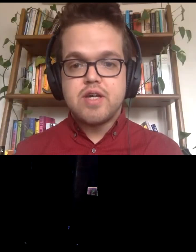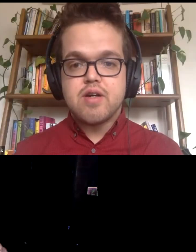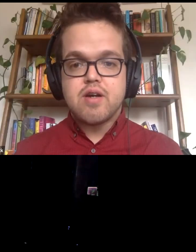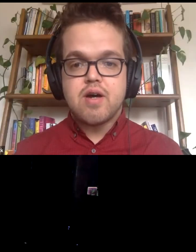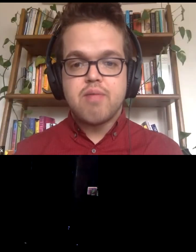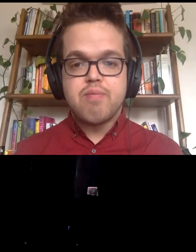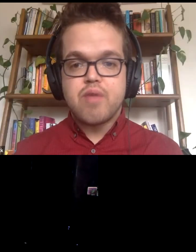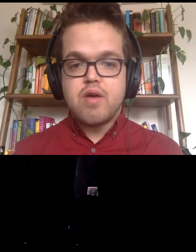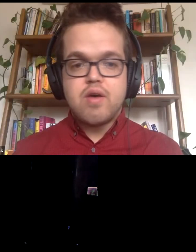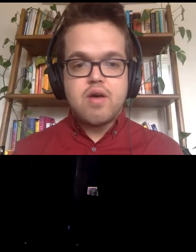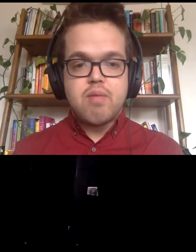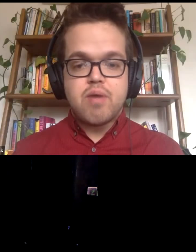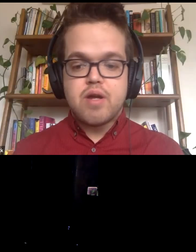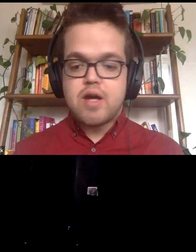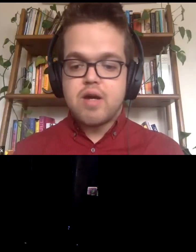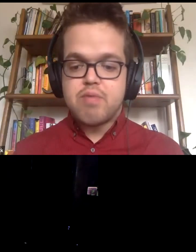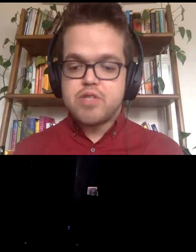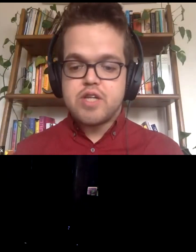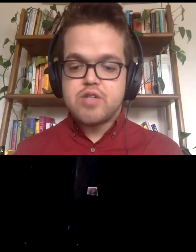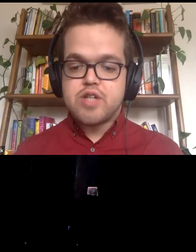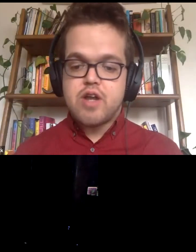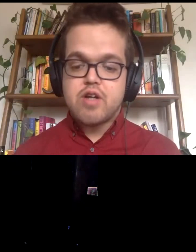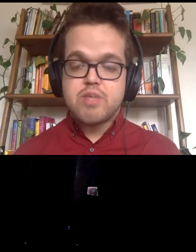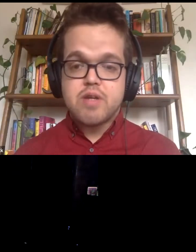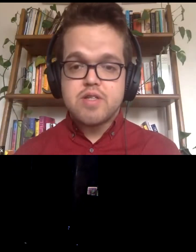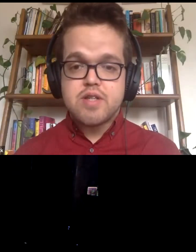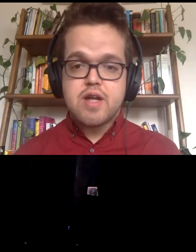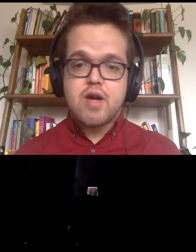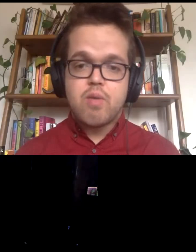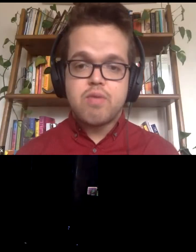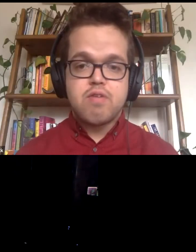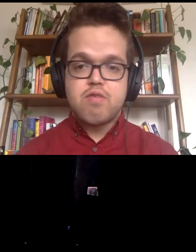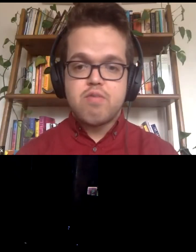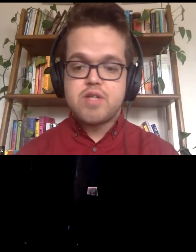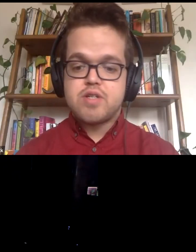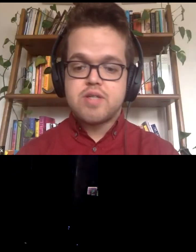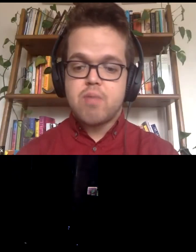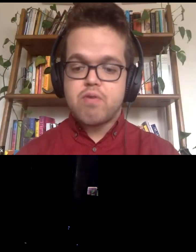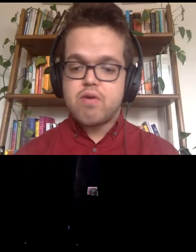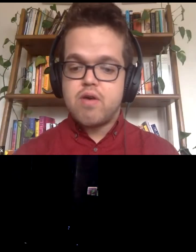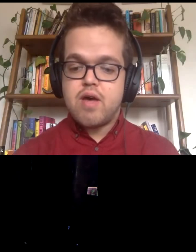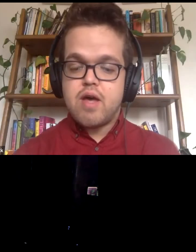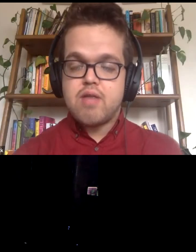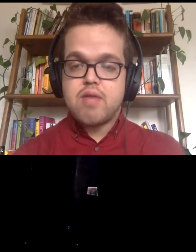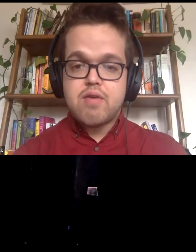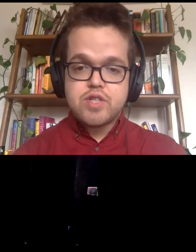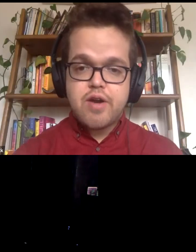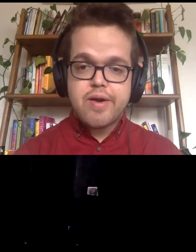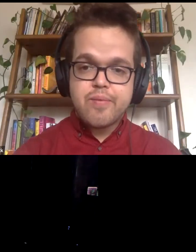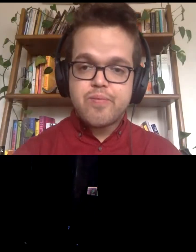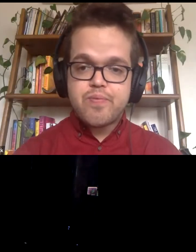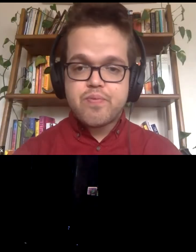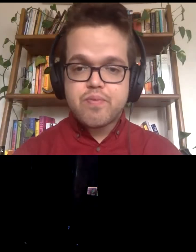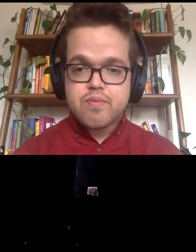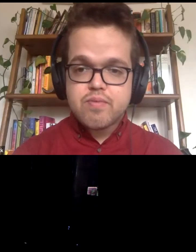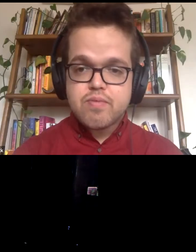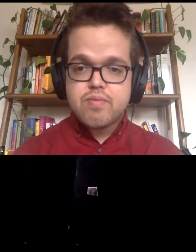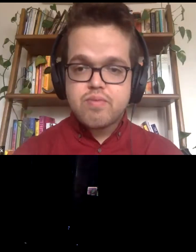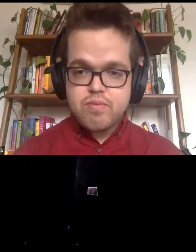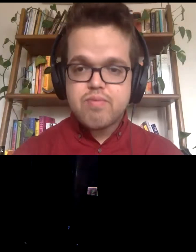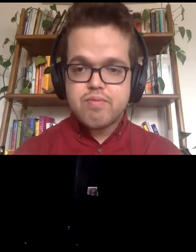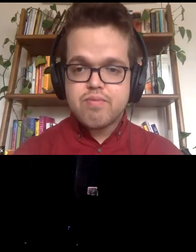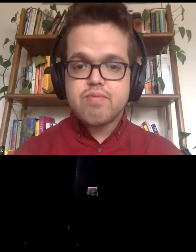difficult year. But I appreciate you sharing your experience today, and I hope this information is helpful. And thank you for sharing.